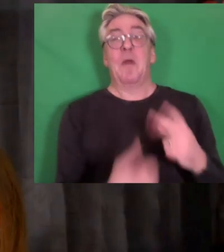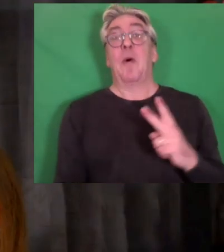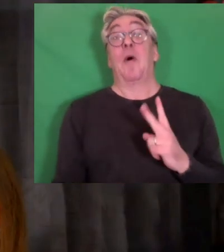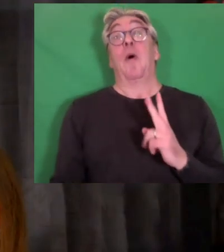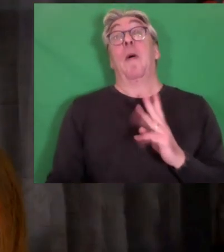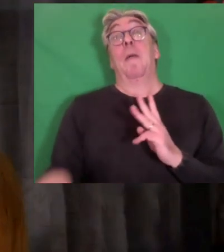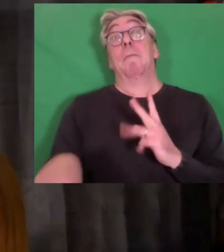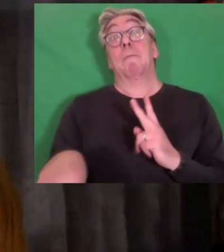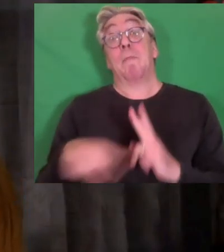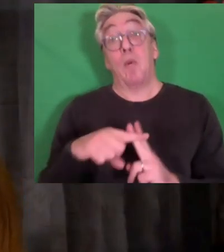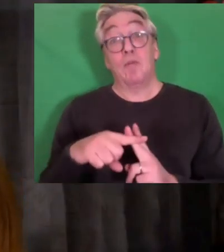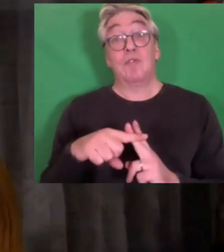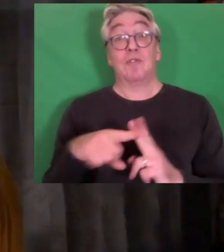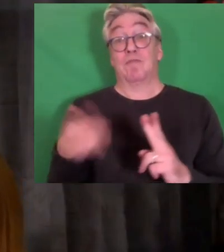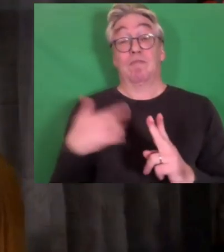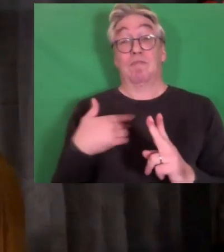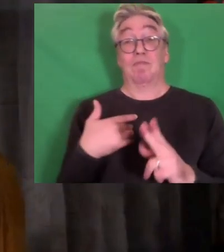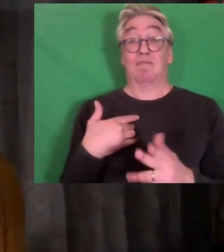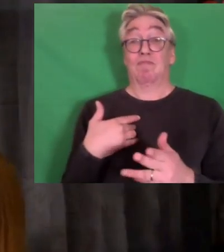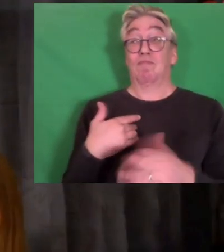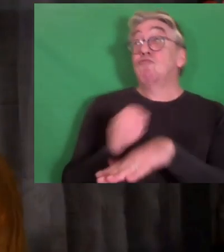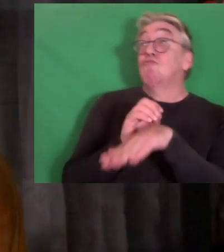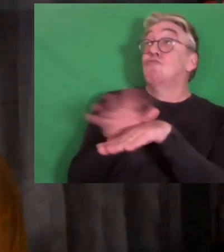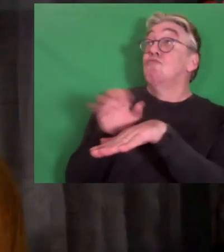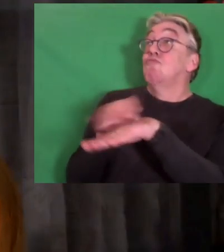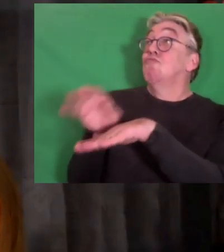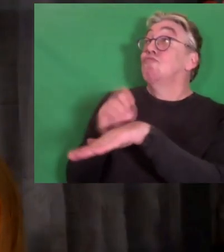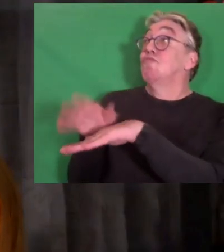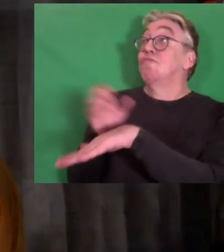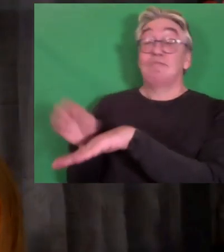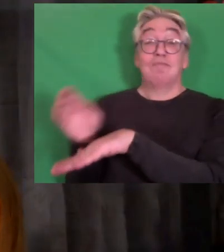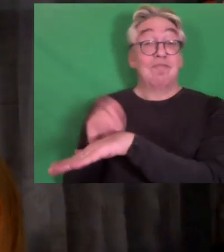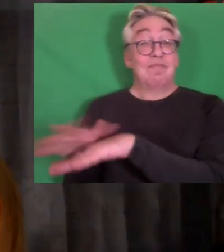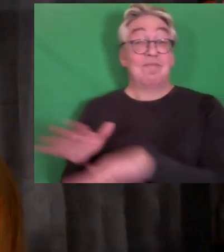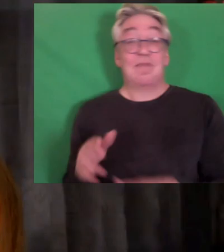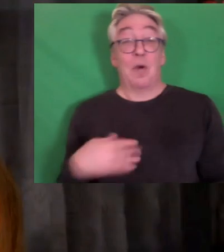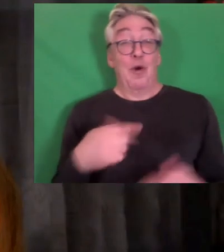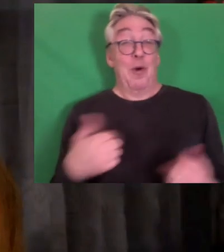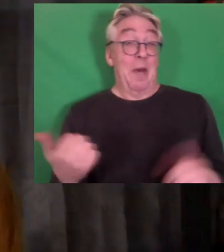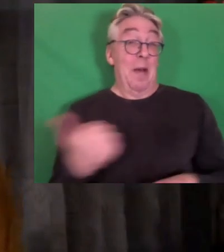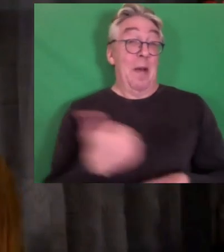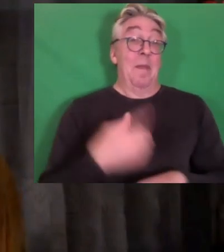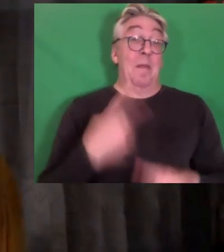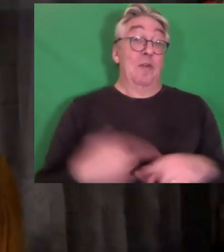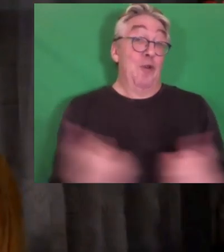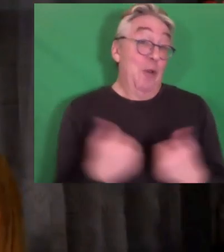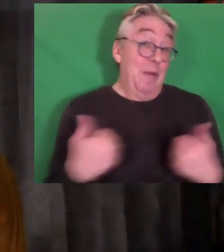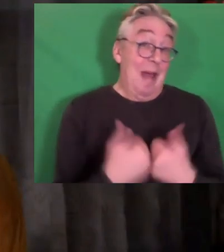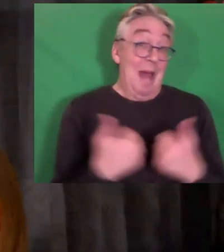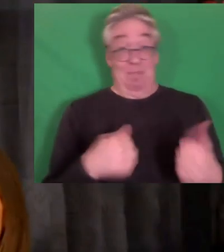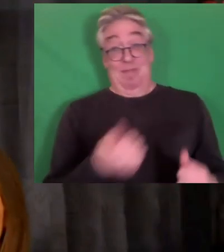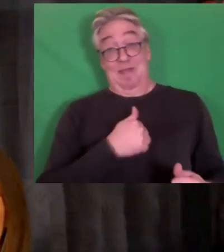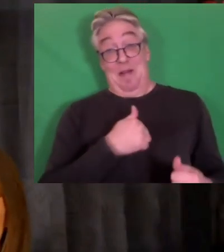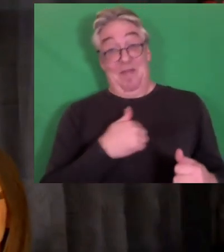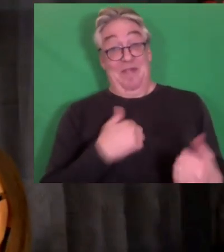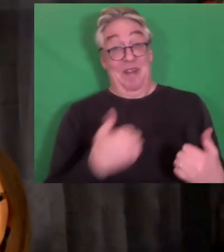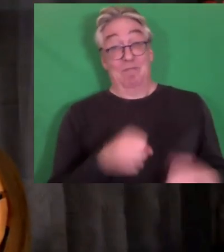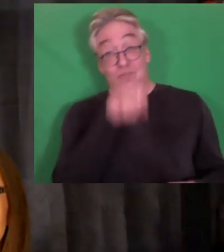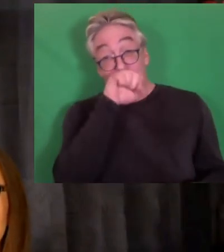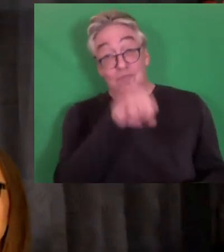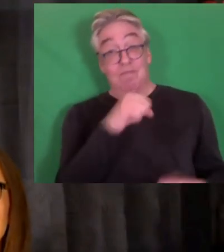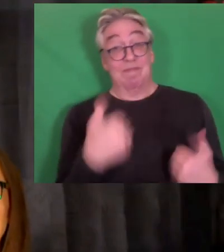nothing. Yeah, just so what fun. We love to do. Yeah. Gaming, streaming. Like we said, those three components. If we hit those three, that's perfect